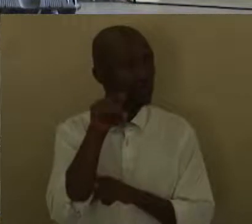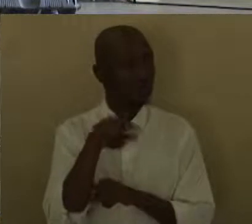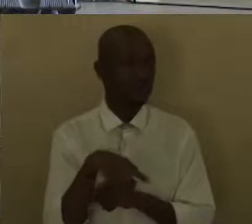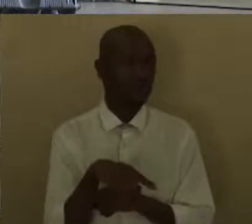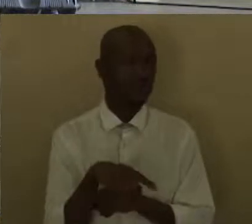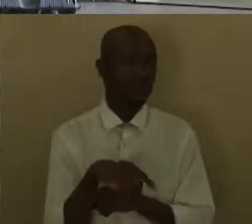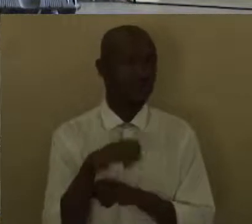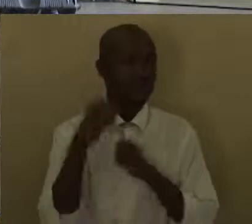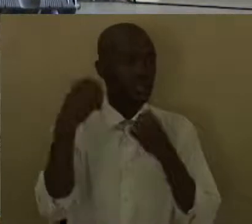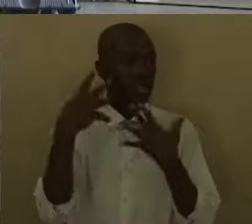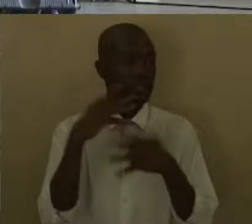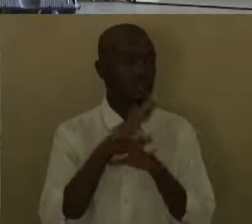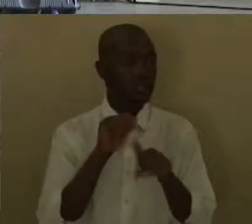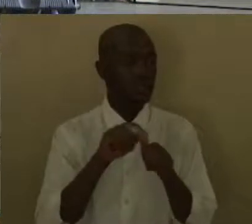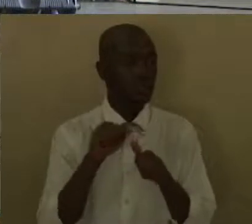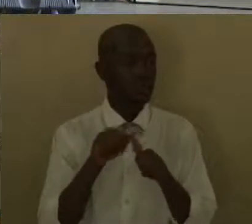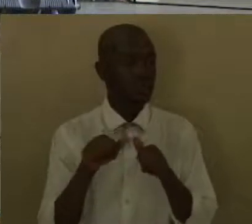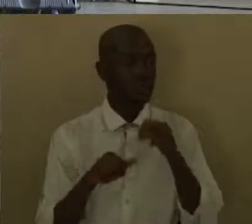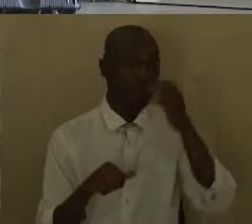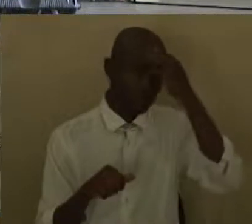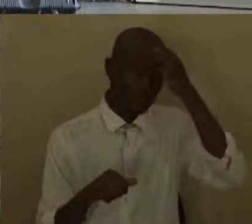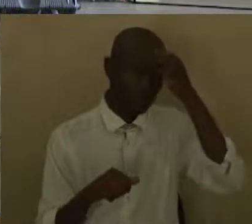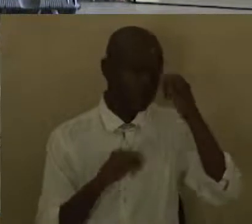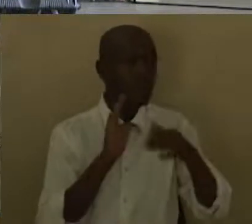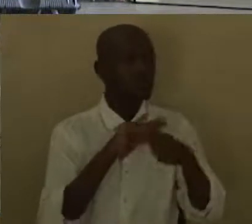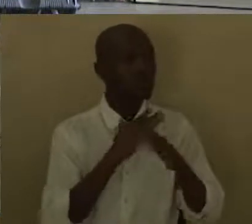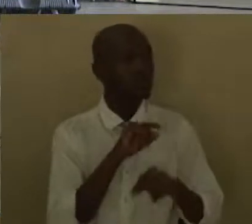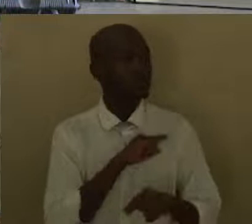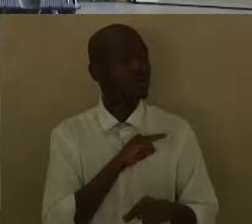Okay, thank you very much, Honorable Member Magagula.